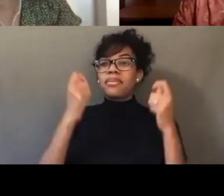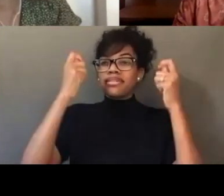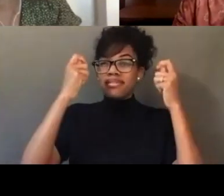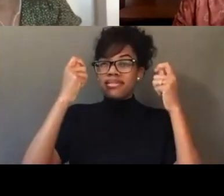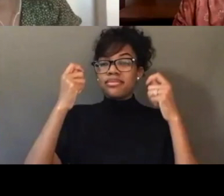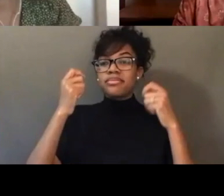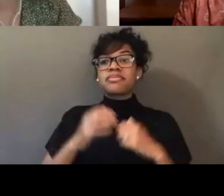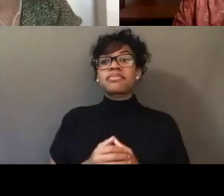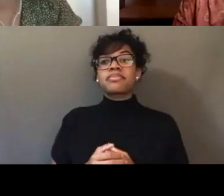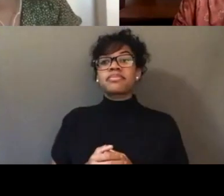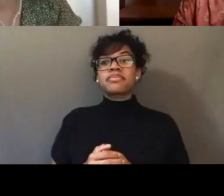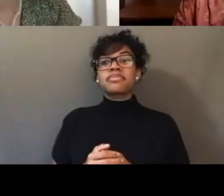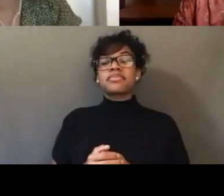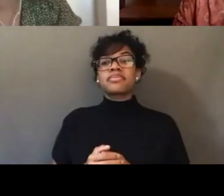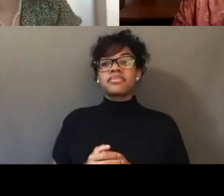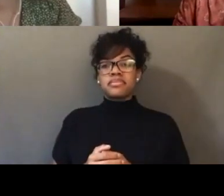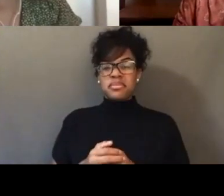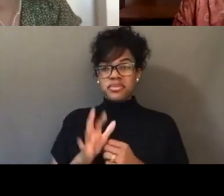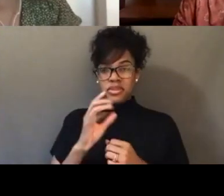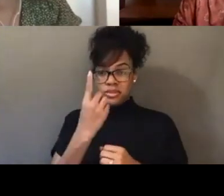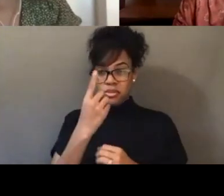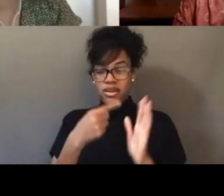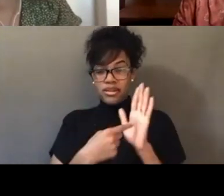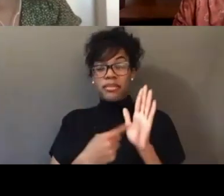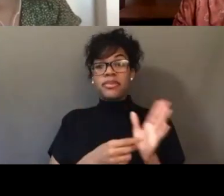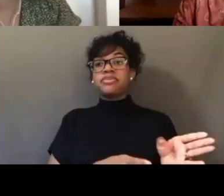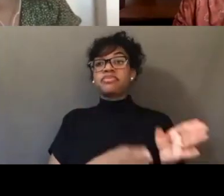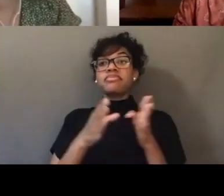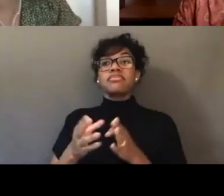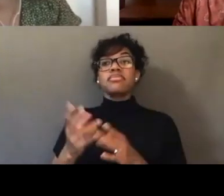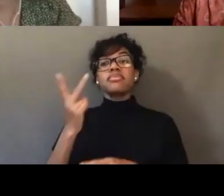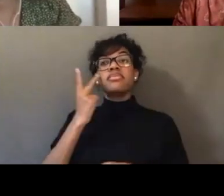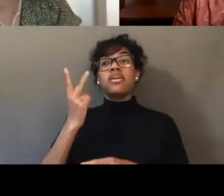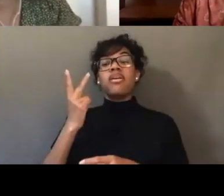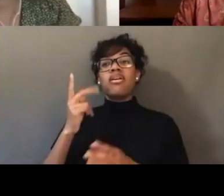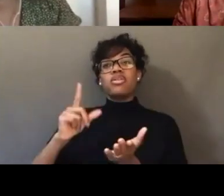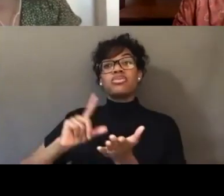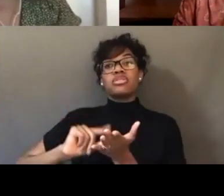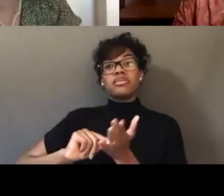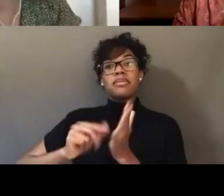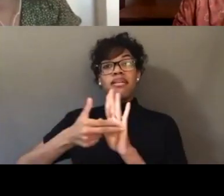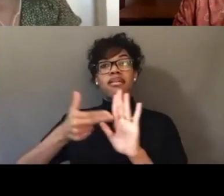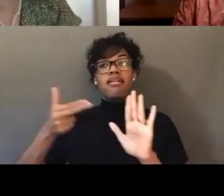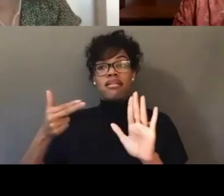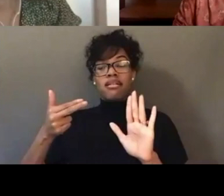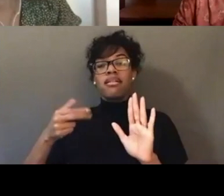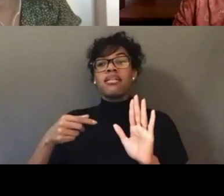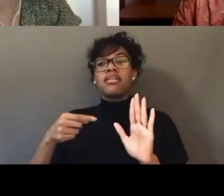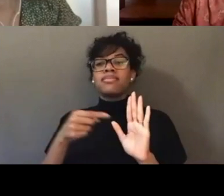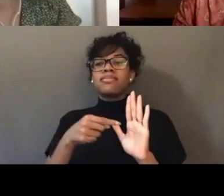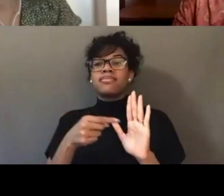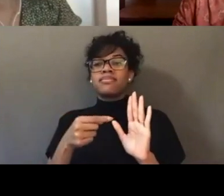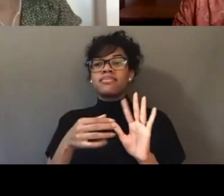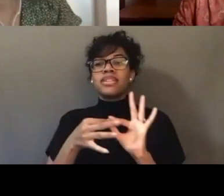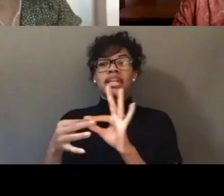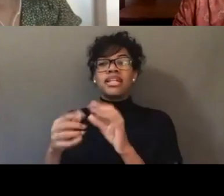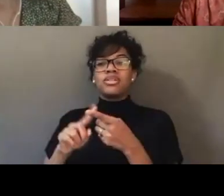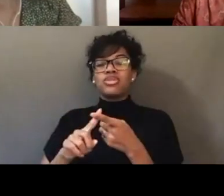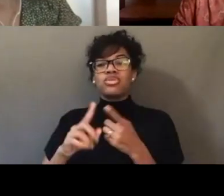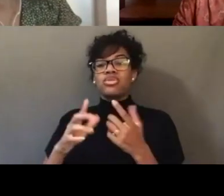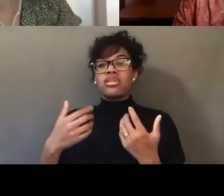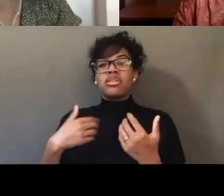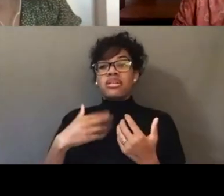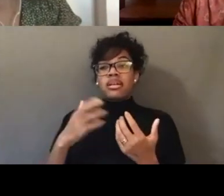I saw a headline recently, some of others may have seen it as well, about the alleged hysterectomies that have been